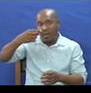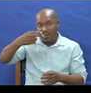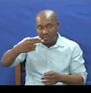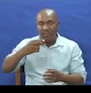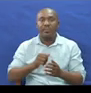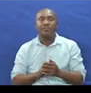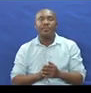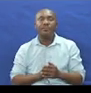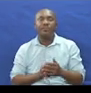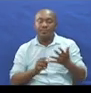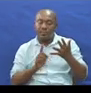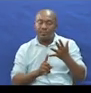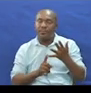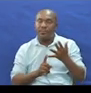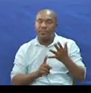The rat